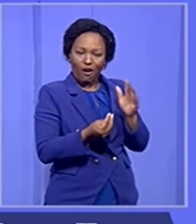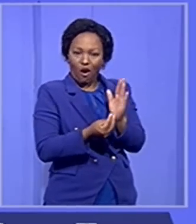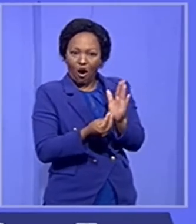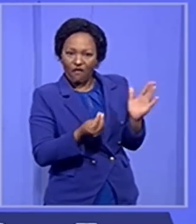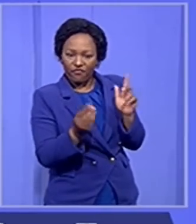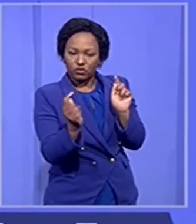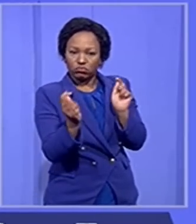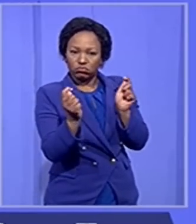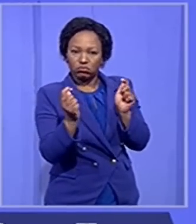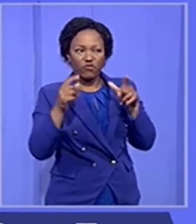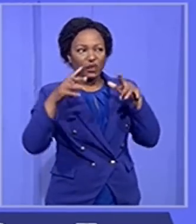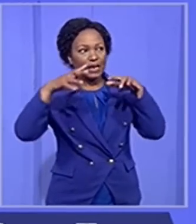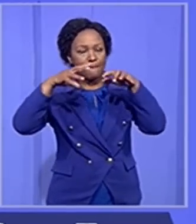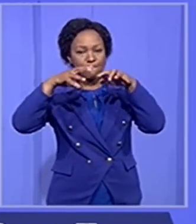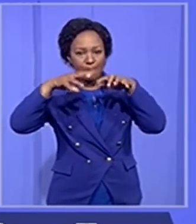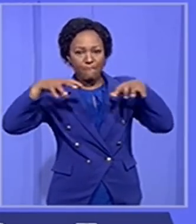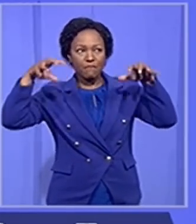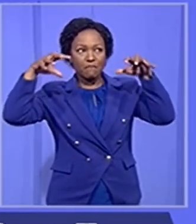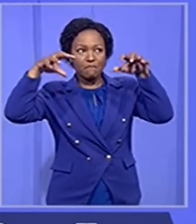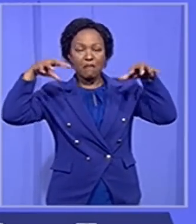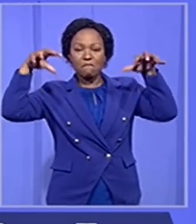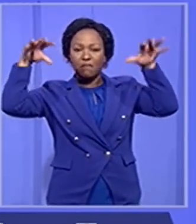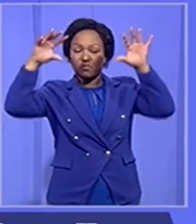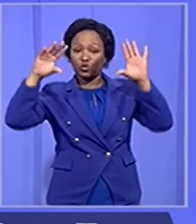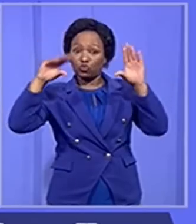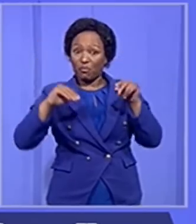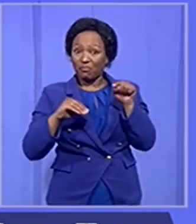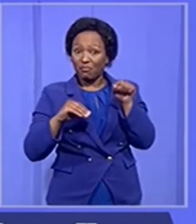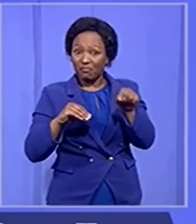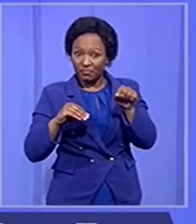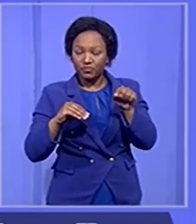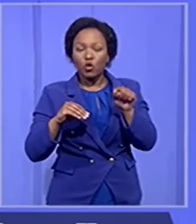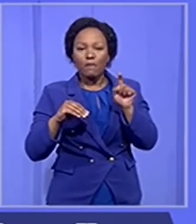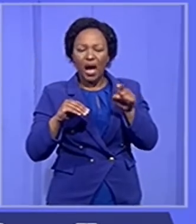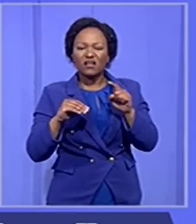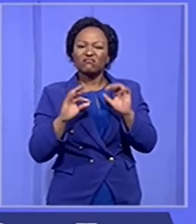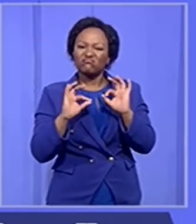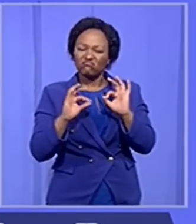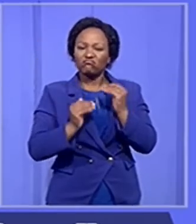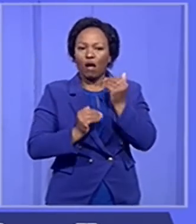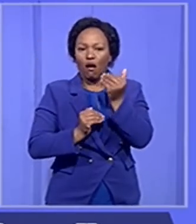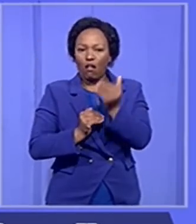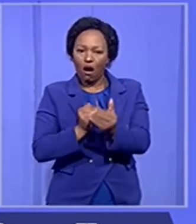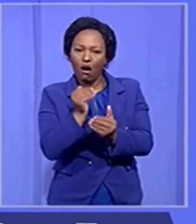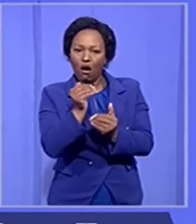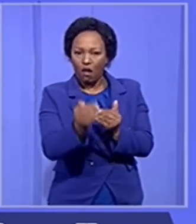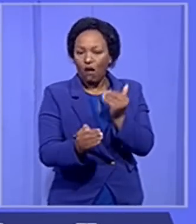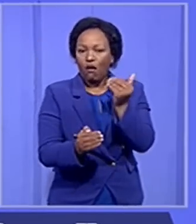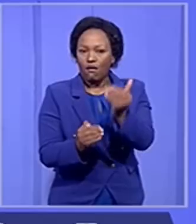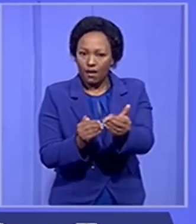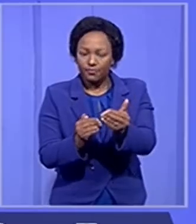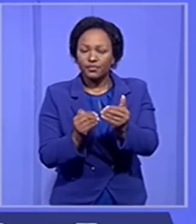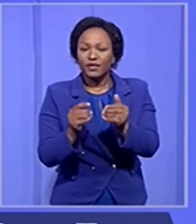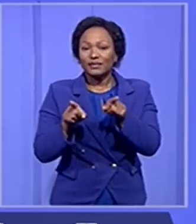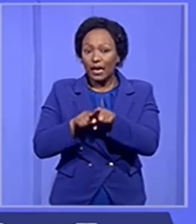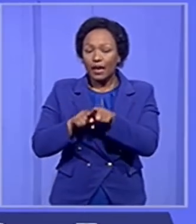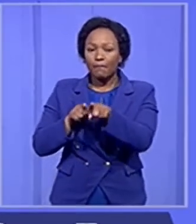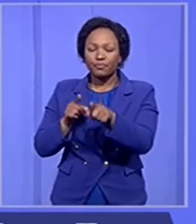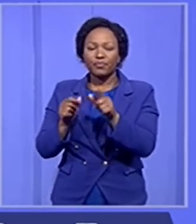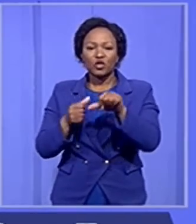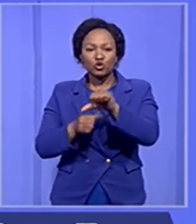low-carbon economy while ensuring that we address the socio-economic challenges that